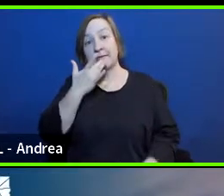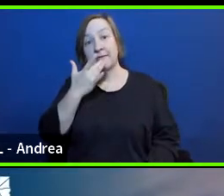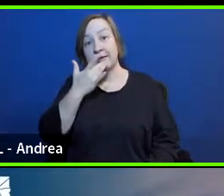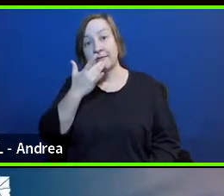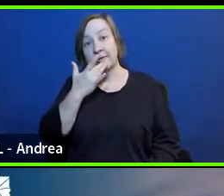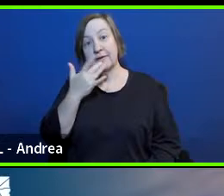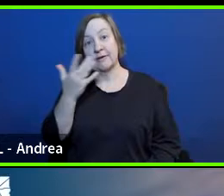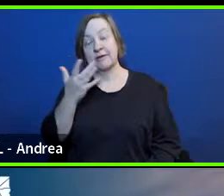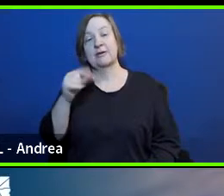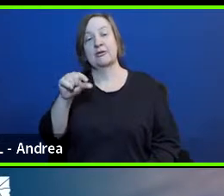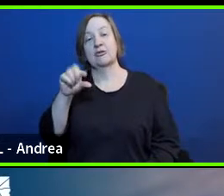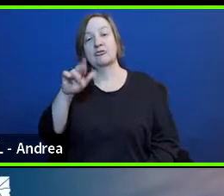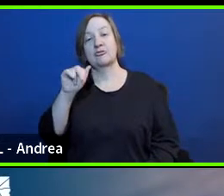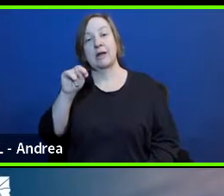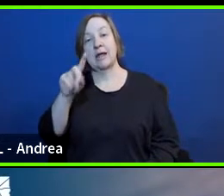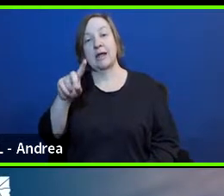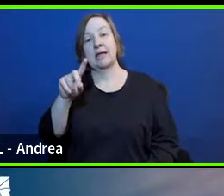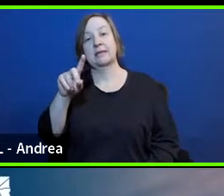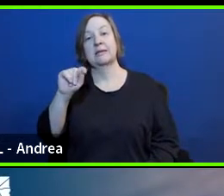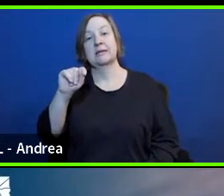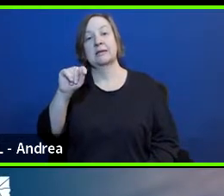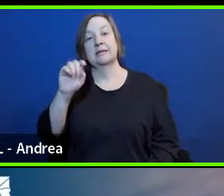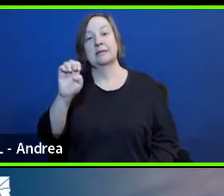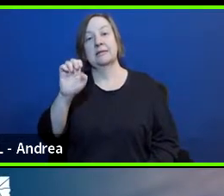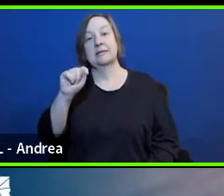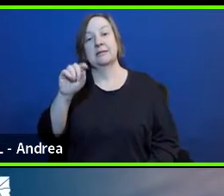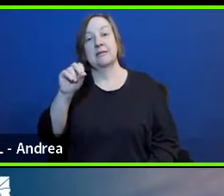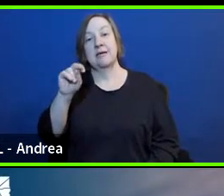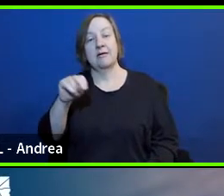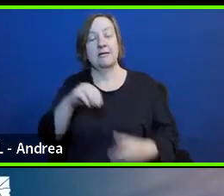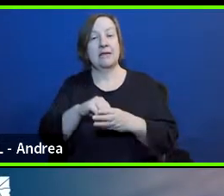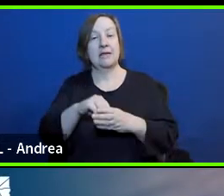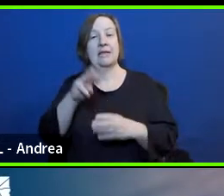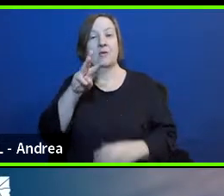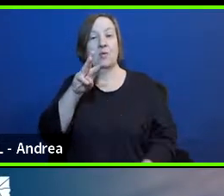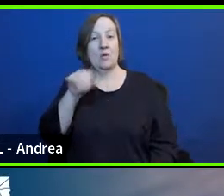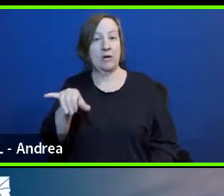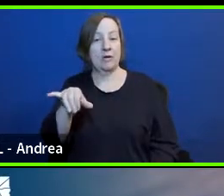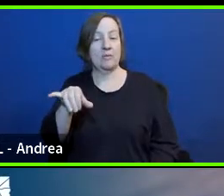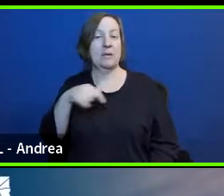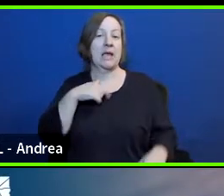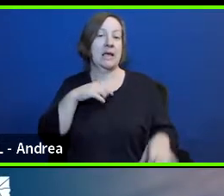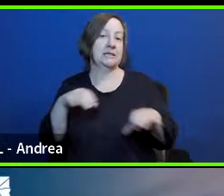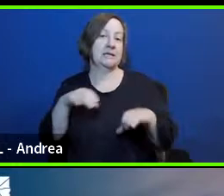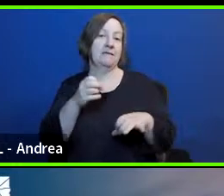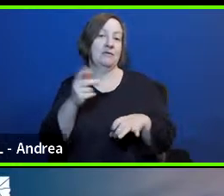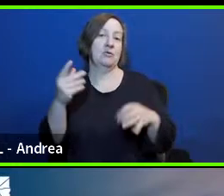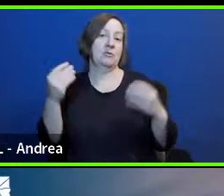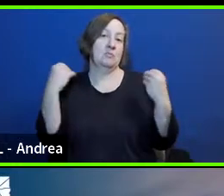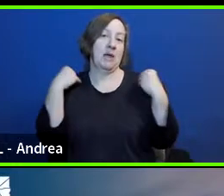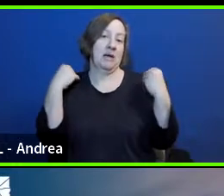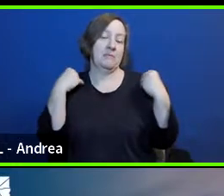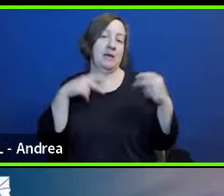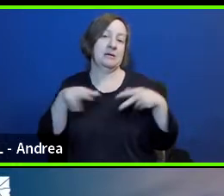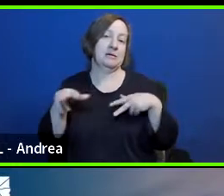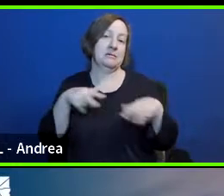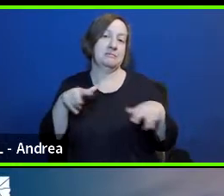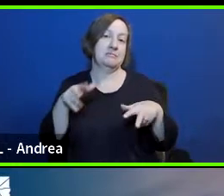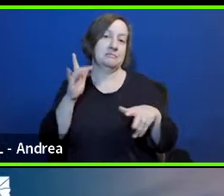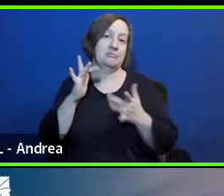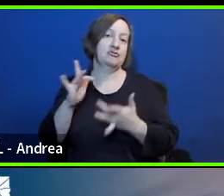is the Grand Tetons in Wyoming. I've done a couple backpacking trips there, and